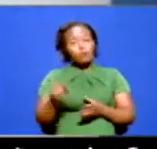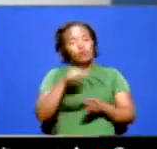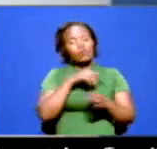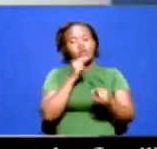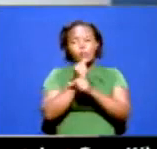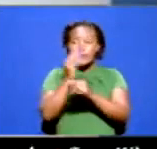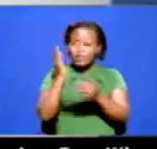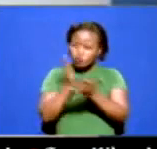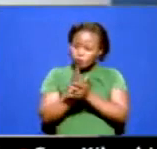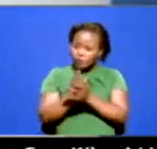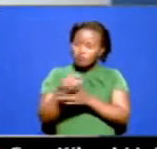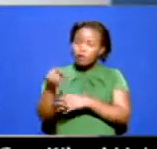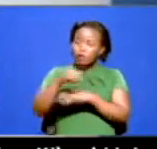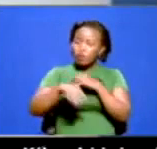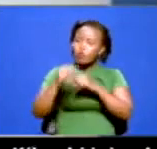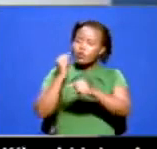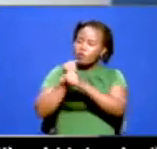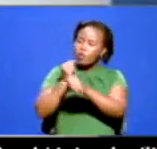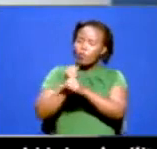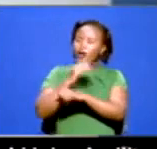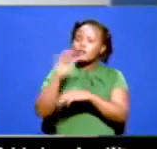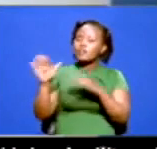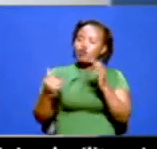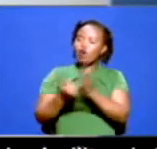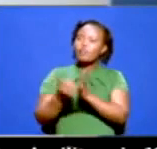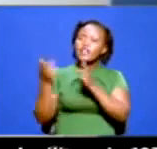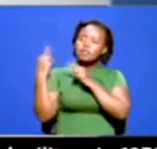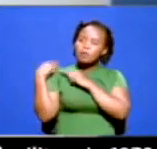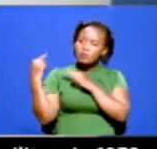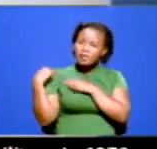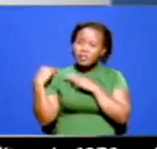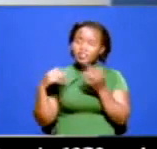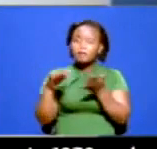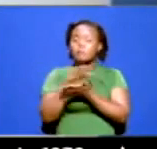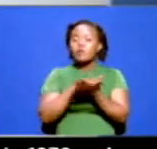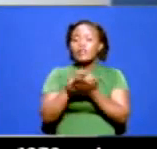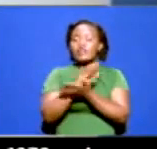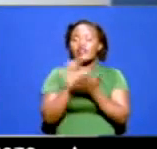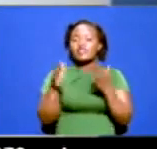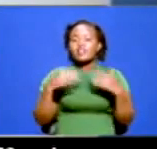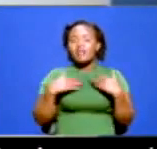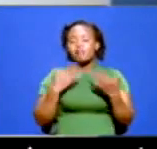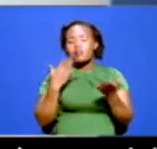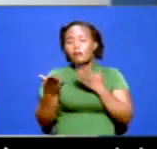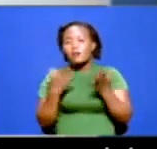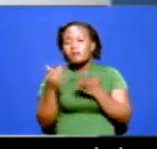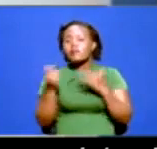tasks in areas that are conflict ridden.